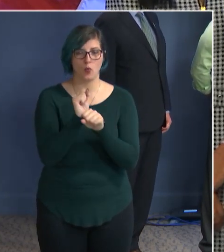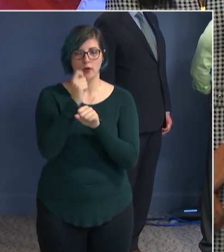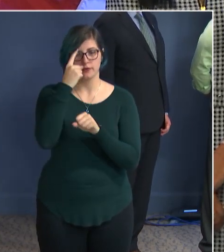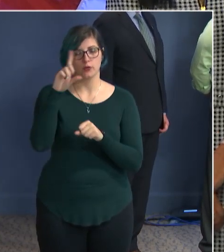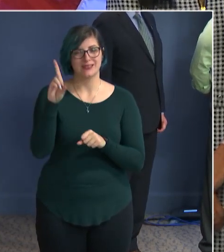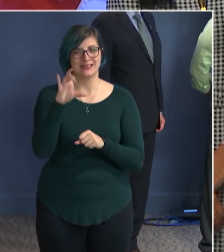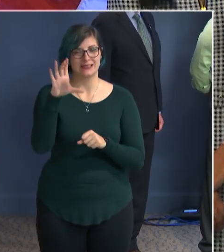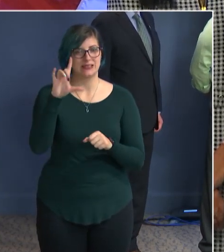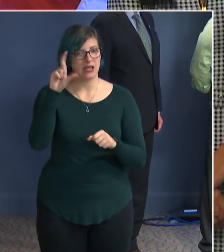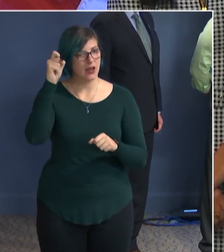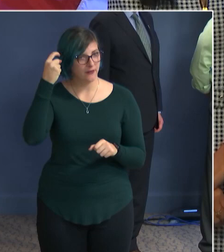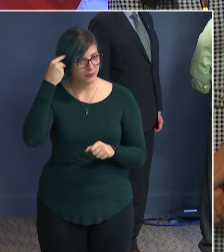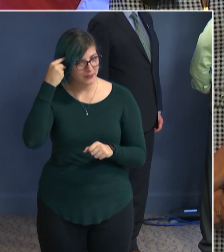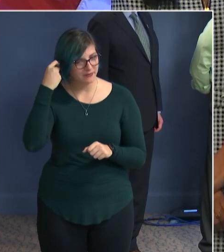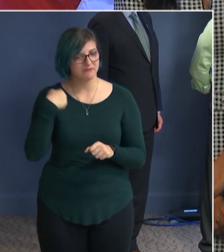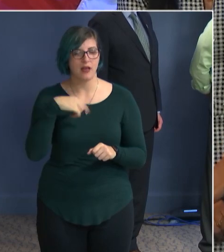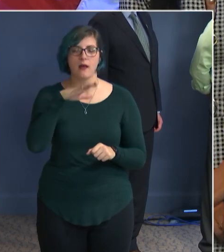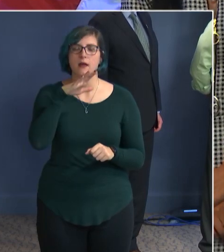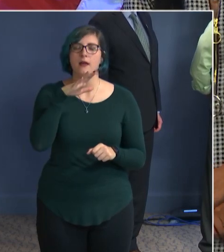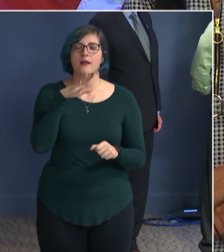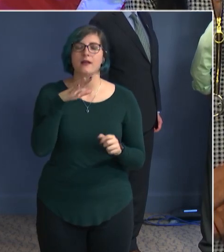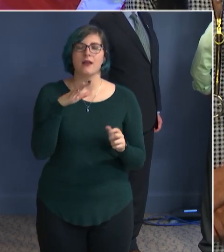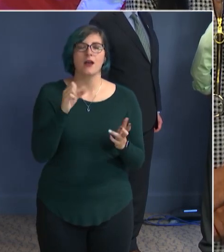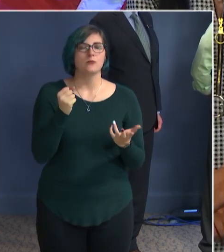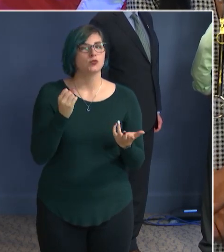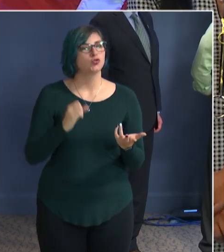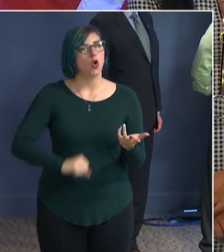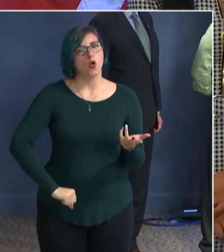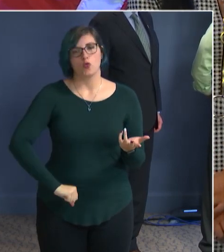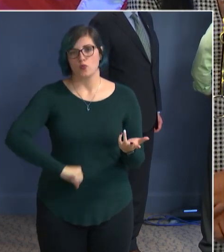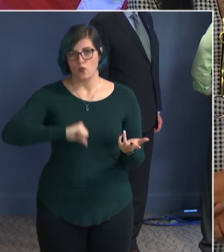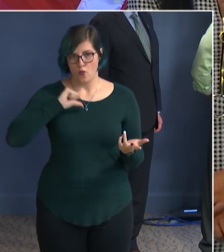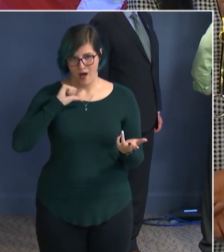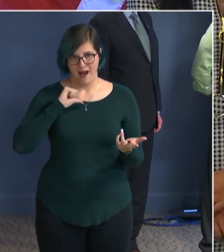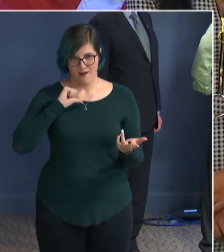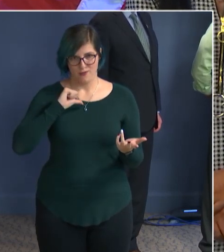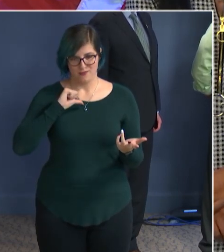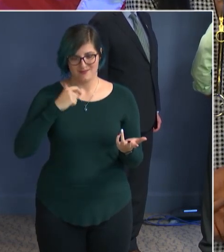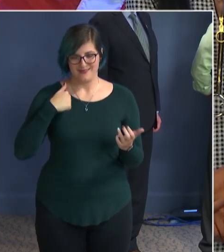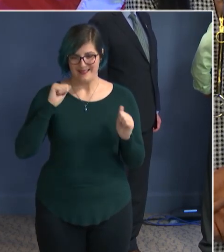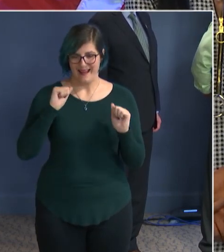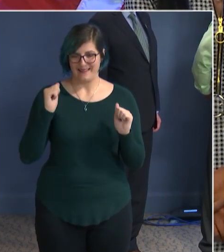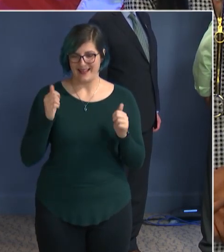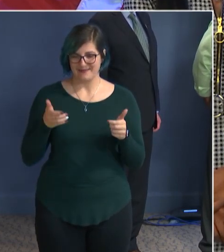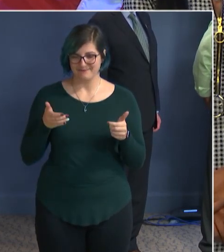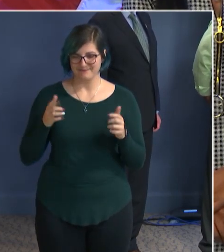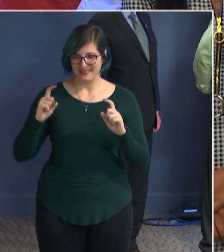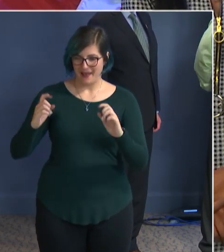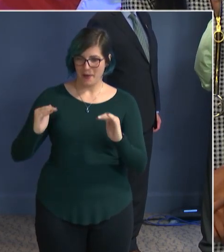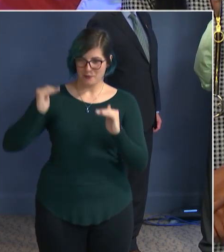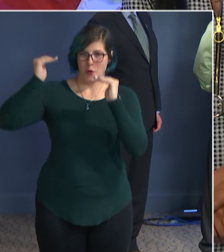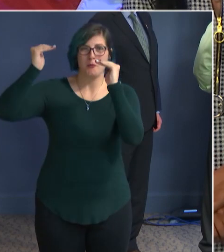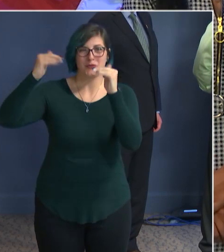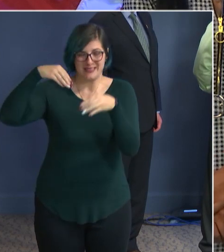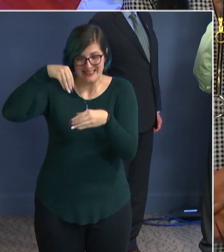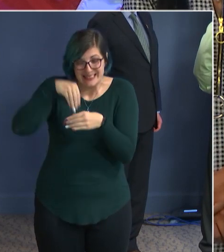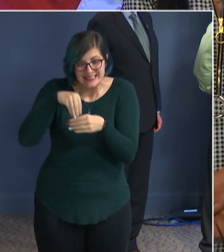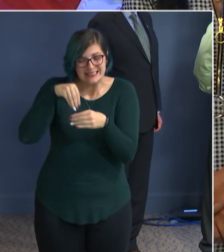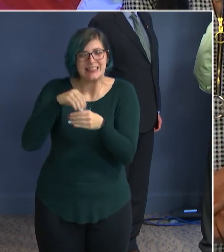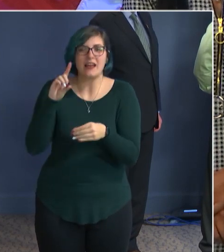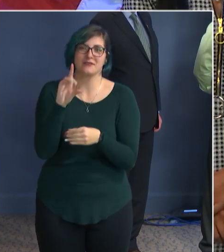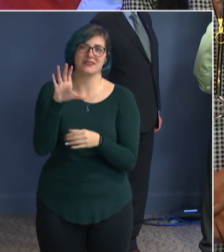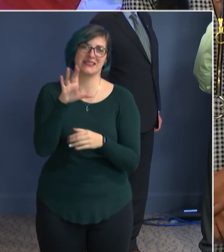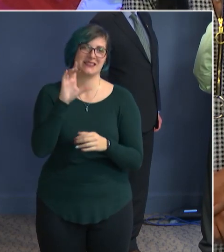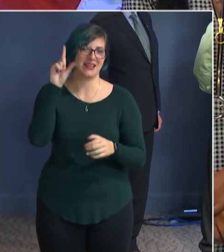government, and I'm never more proud than when I can make promotions within DC